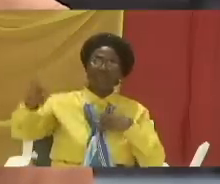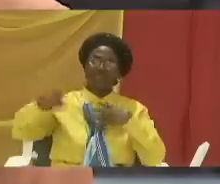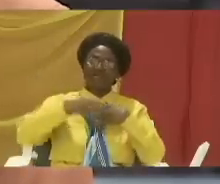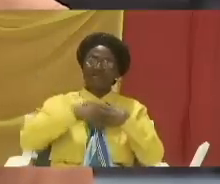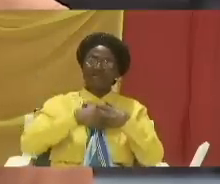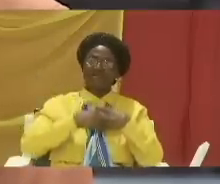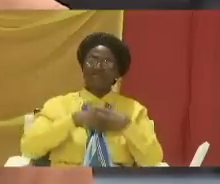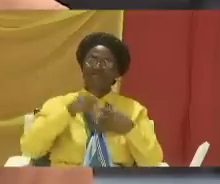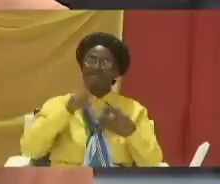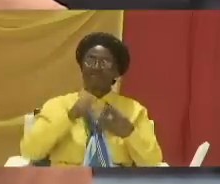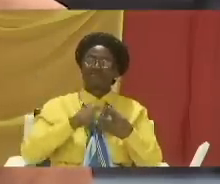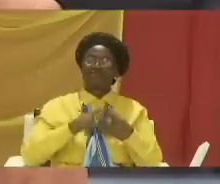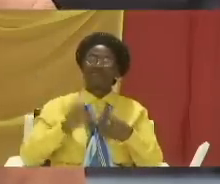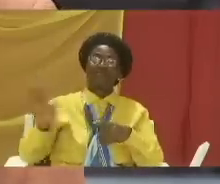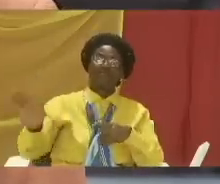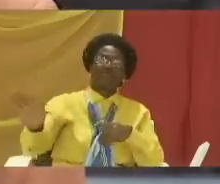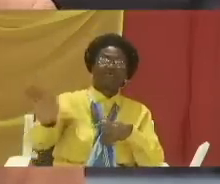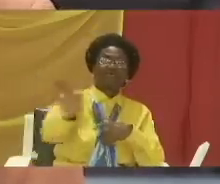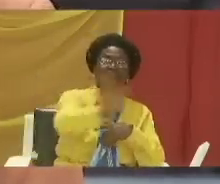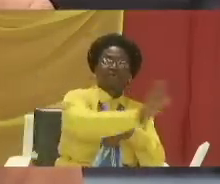to your God fully.